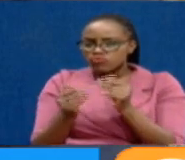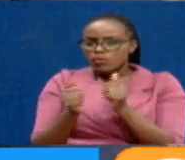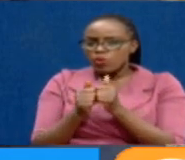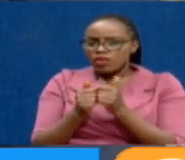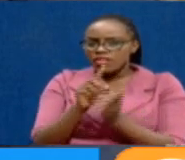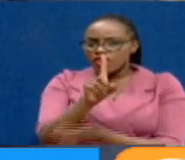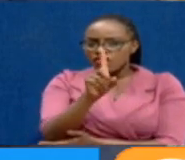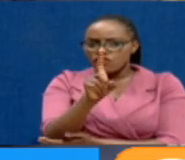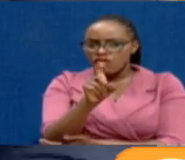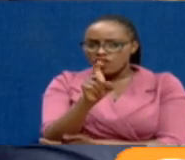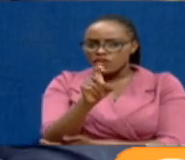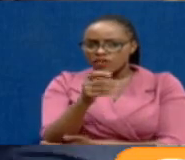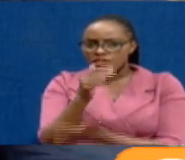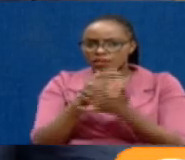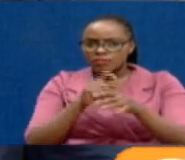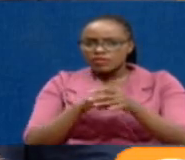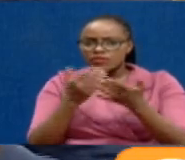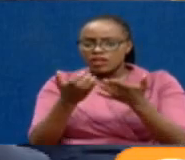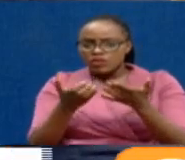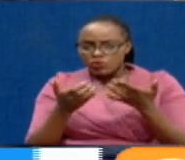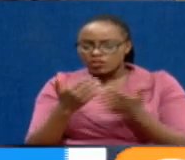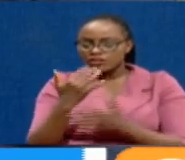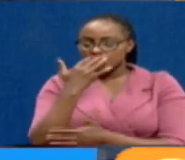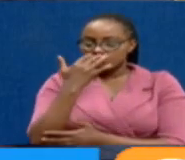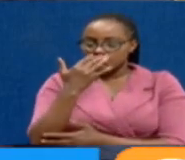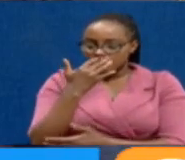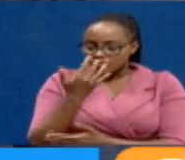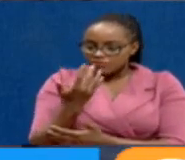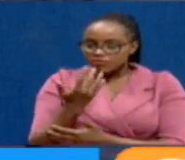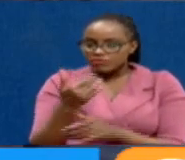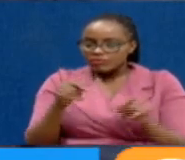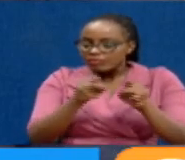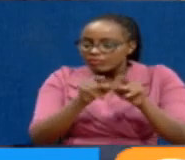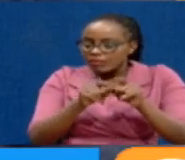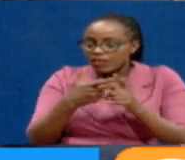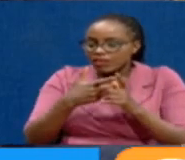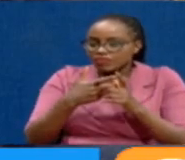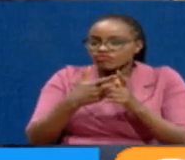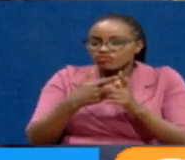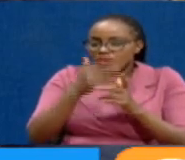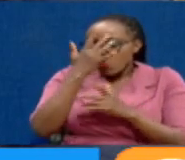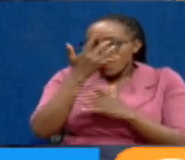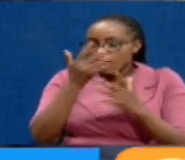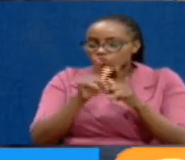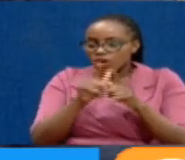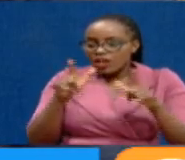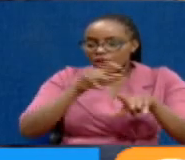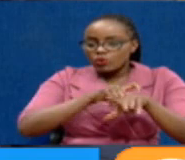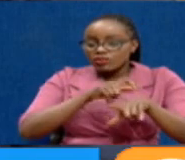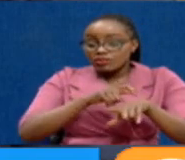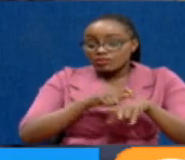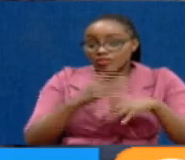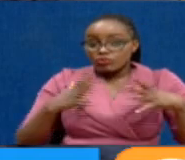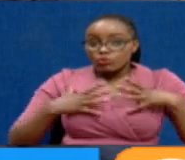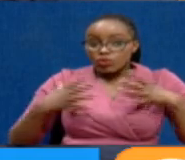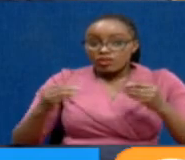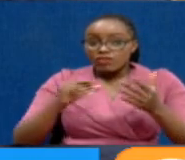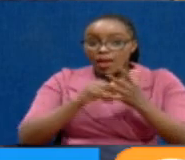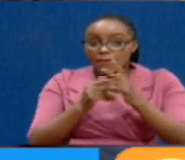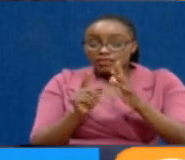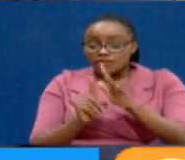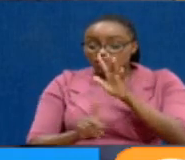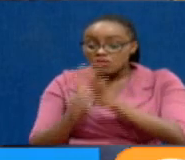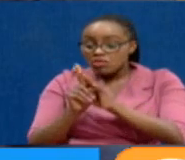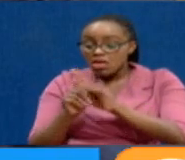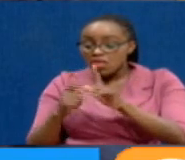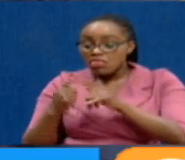people who are severely sick, sometimes require oxygen, require to be treated for fever, for pain, to give the body time to clear the virus. Okay. So it's not like it comes, it walks